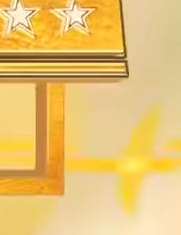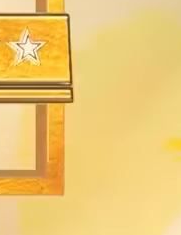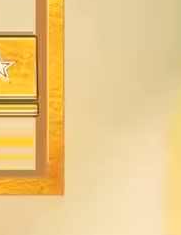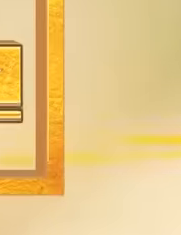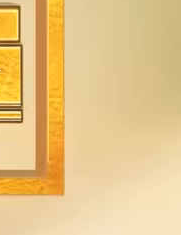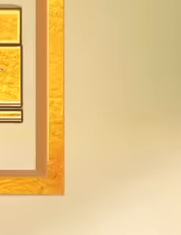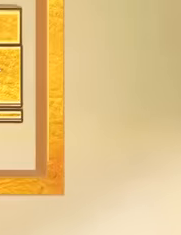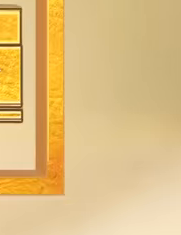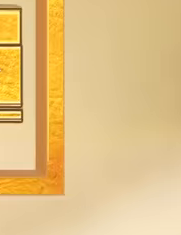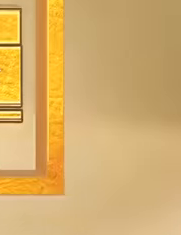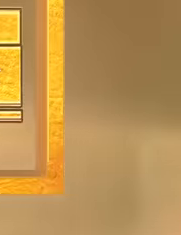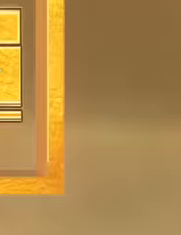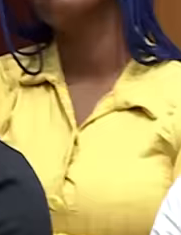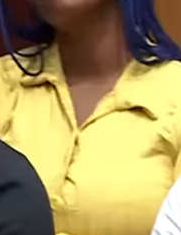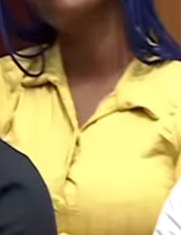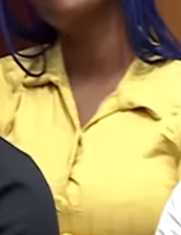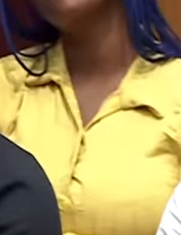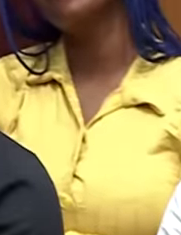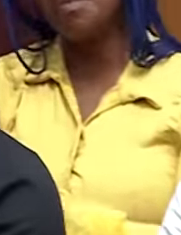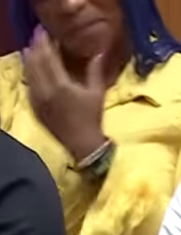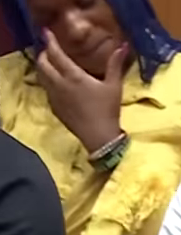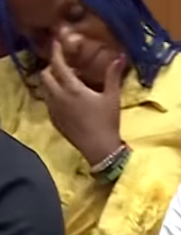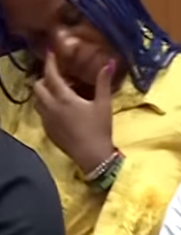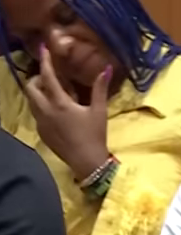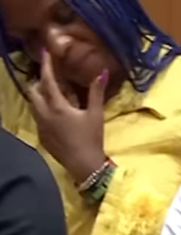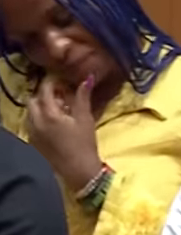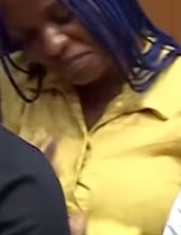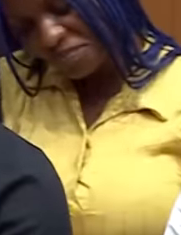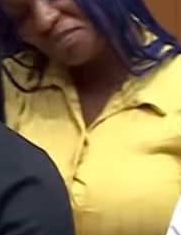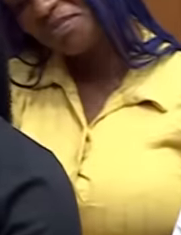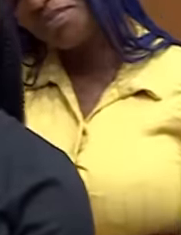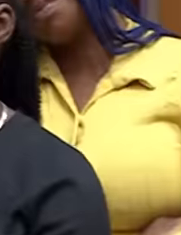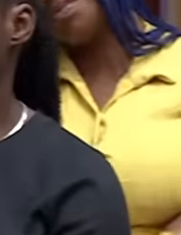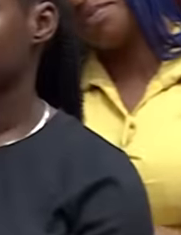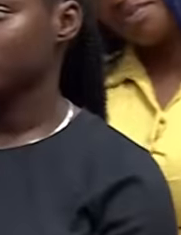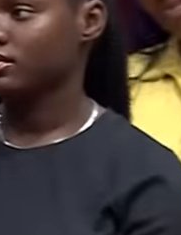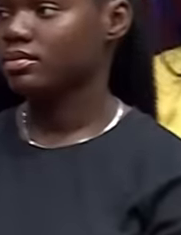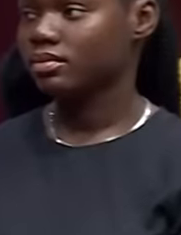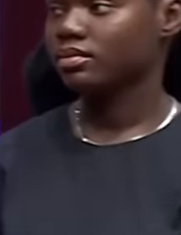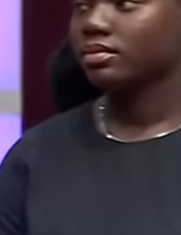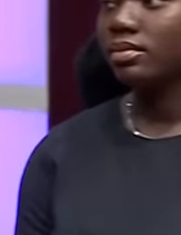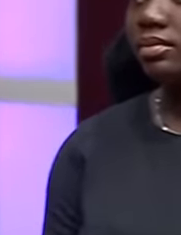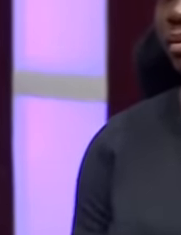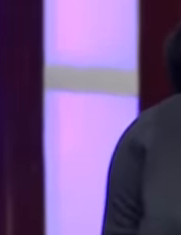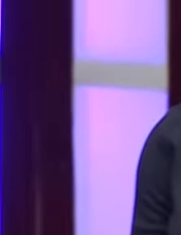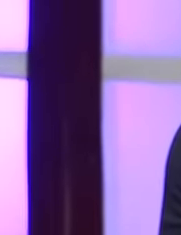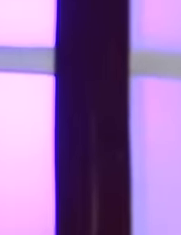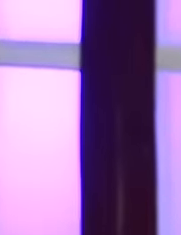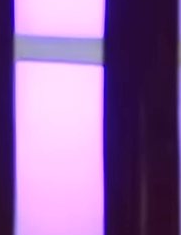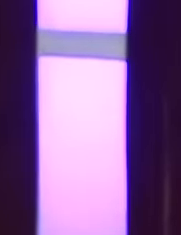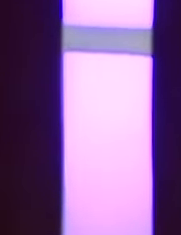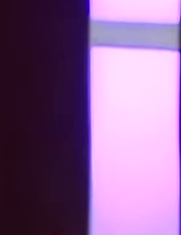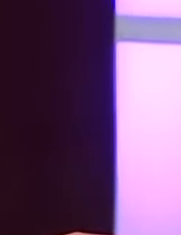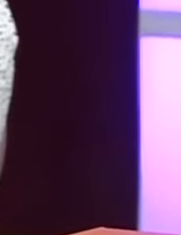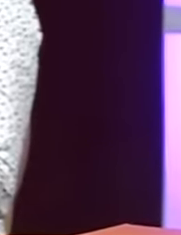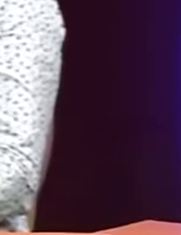On the Justice Court, the plaintiff, Adeneye Oluwakemi Odunaye, is asking the court to compel her husband to be responsible